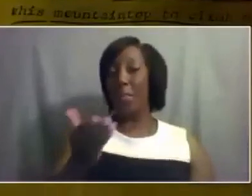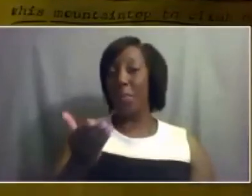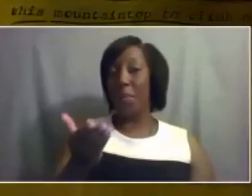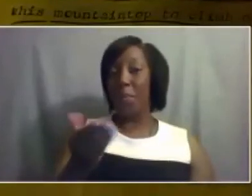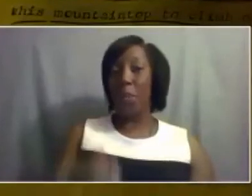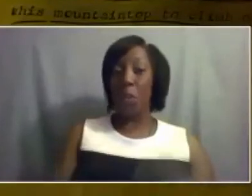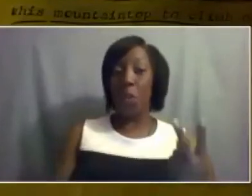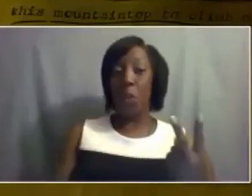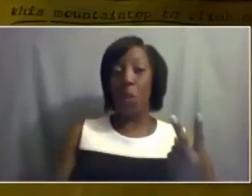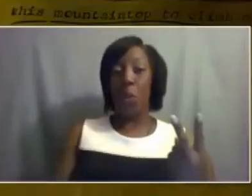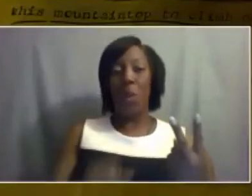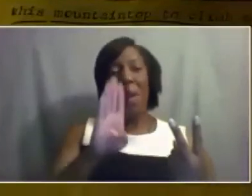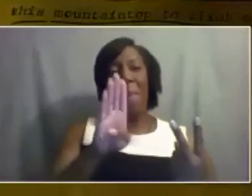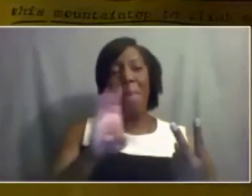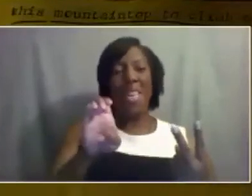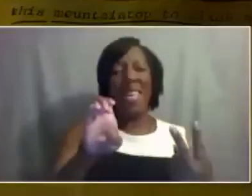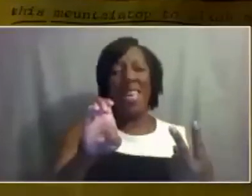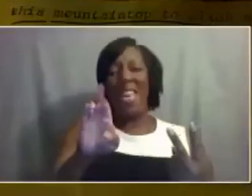be radical.